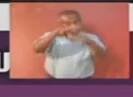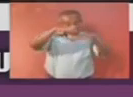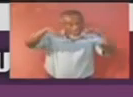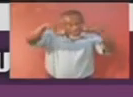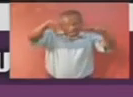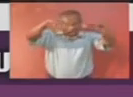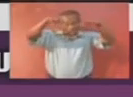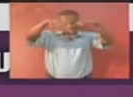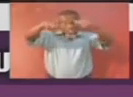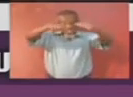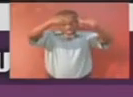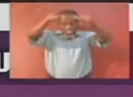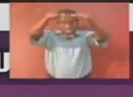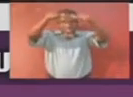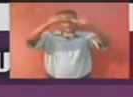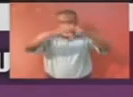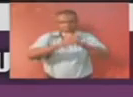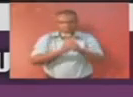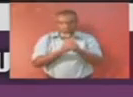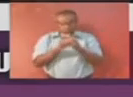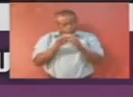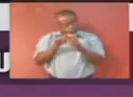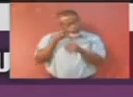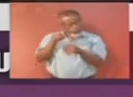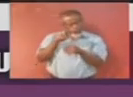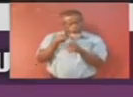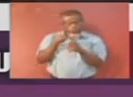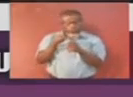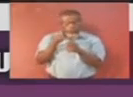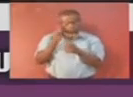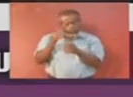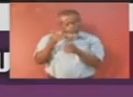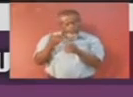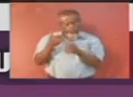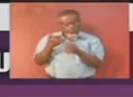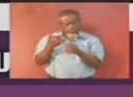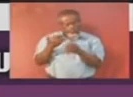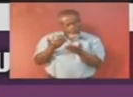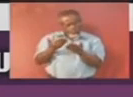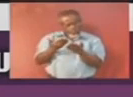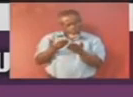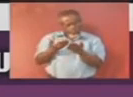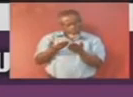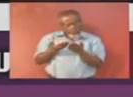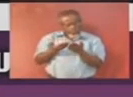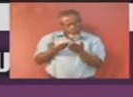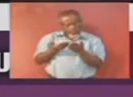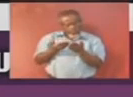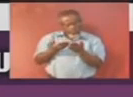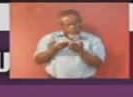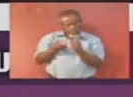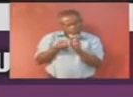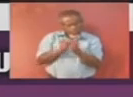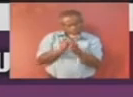leaders have any plans to increase the designated 6 foot for social distancing? And is